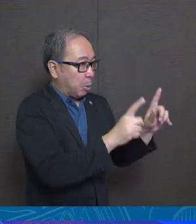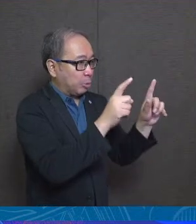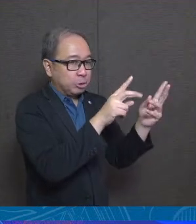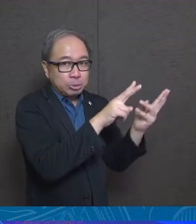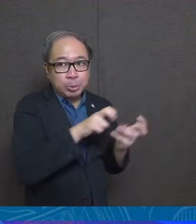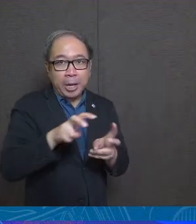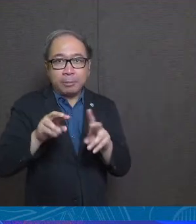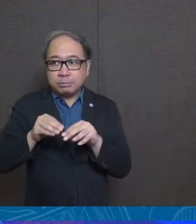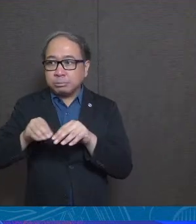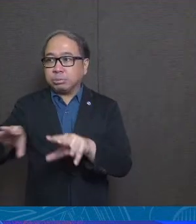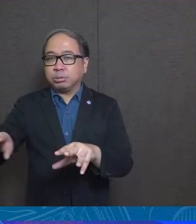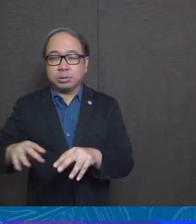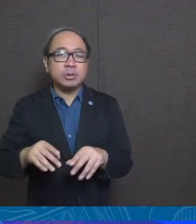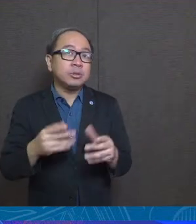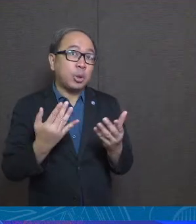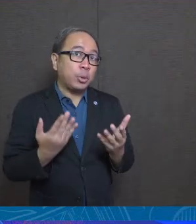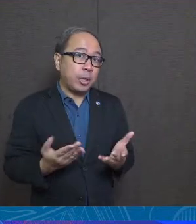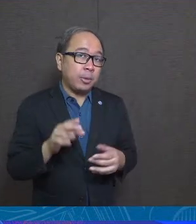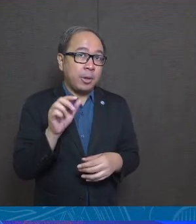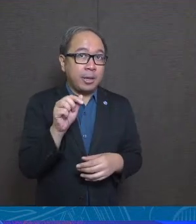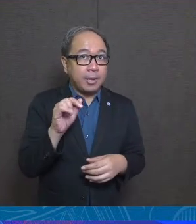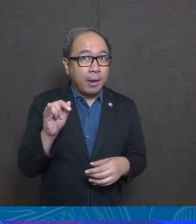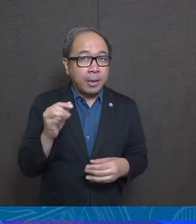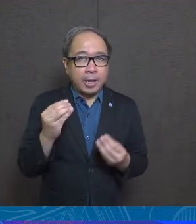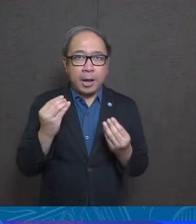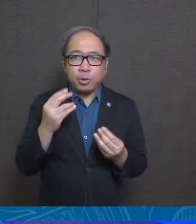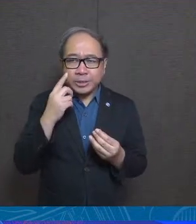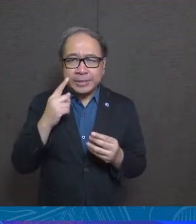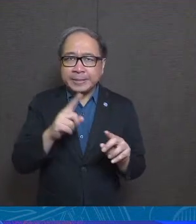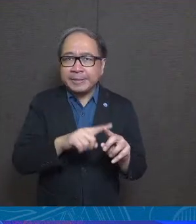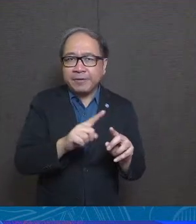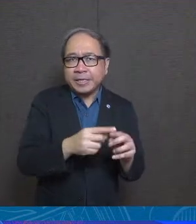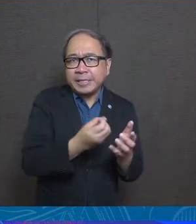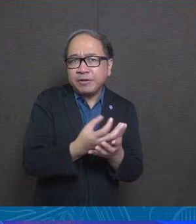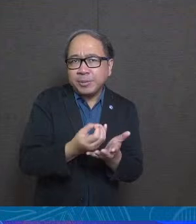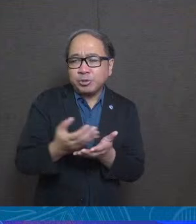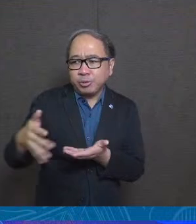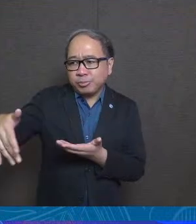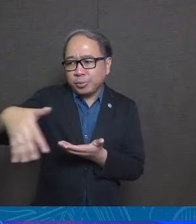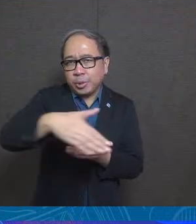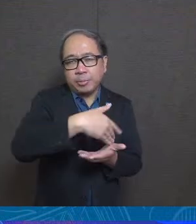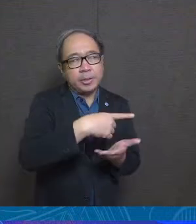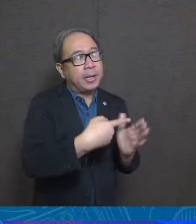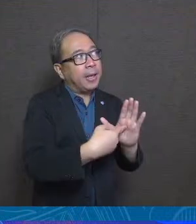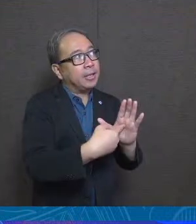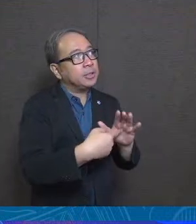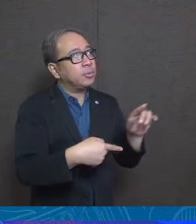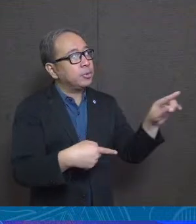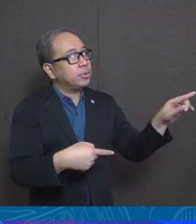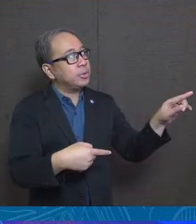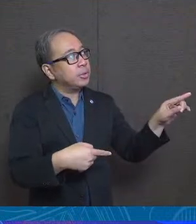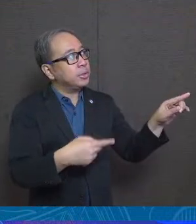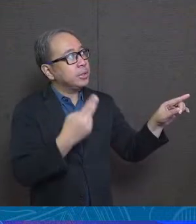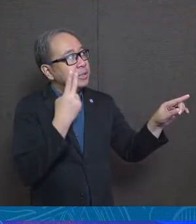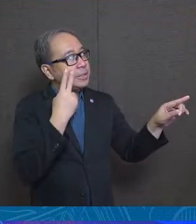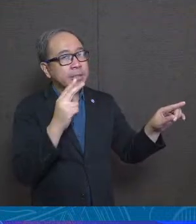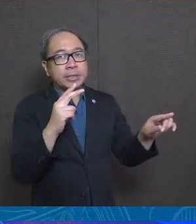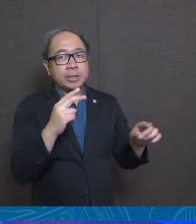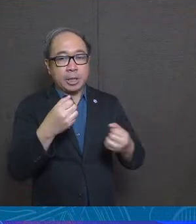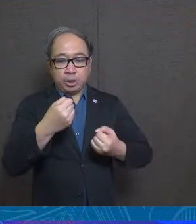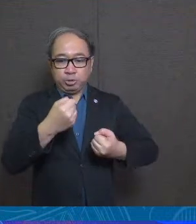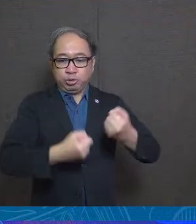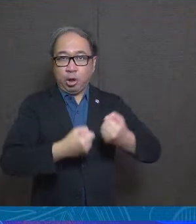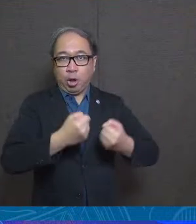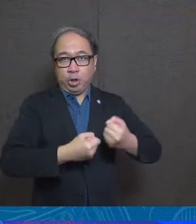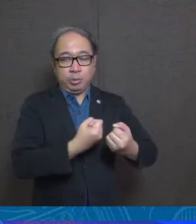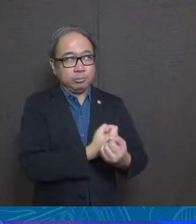we're using AI technology to collect such kind of information. For example, this one is a car bomb explodes in Pakistan. This is the very latest information,